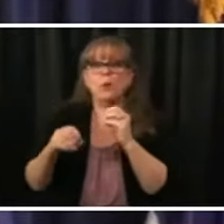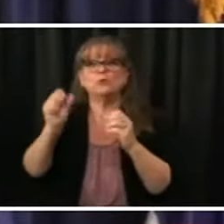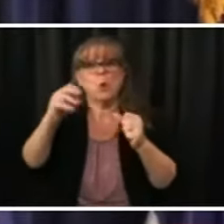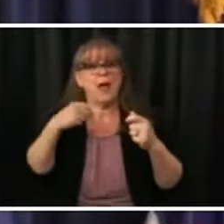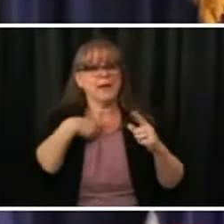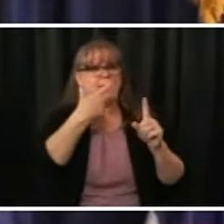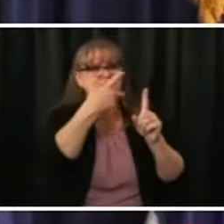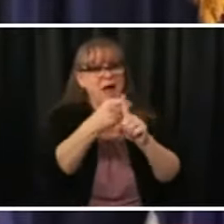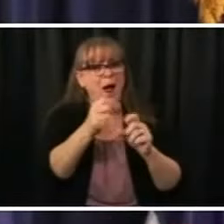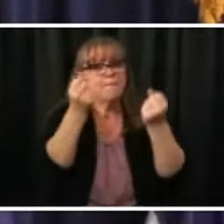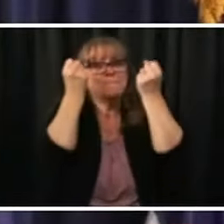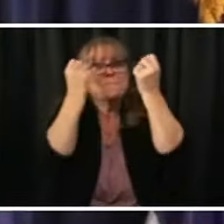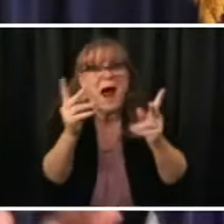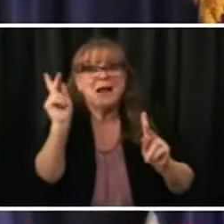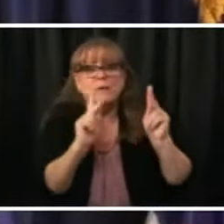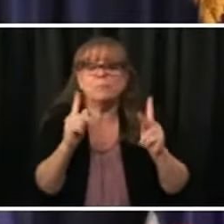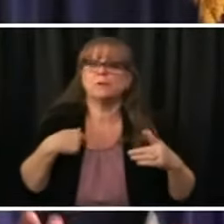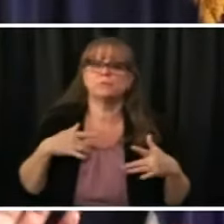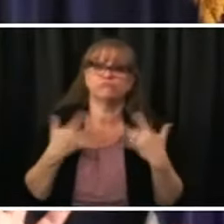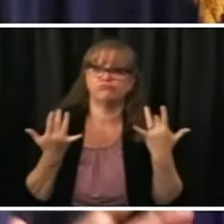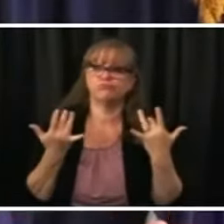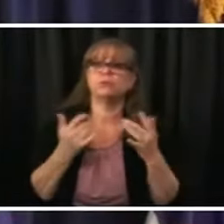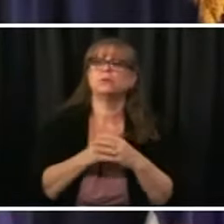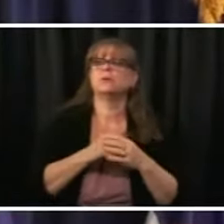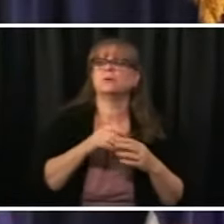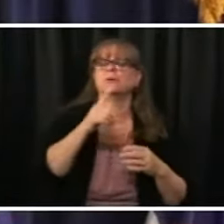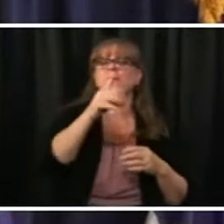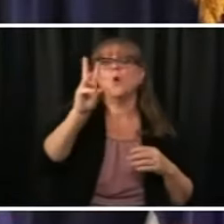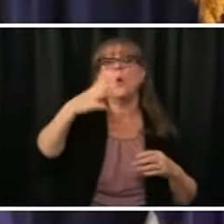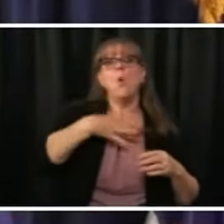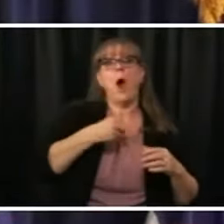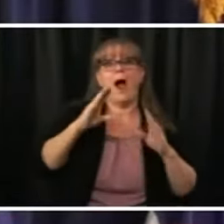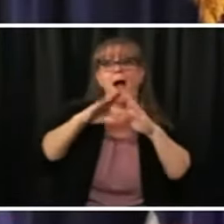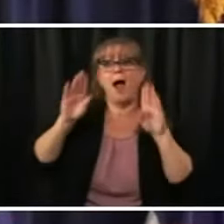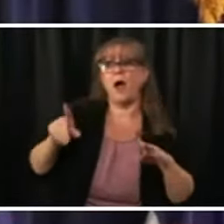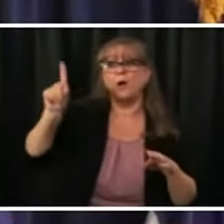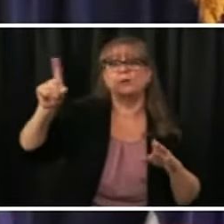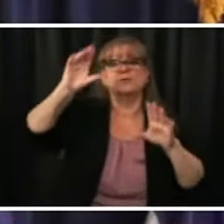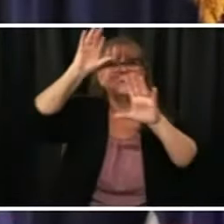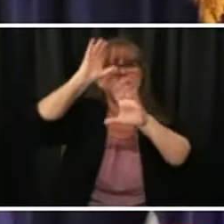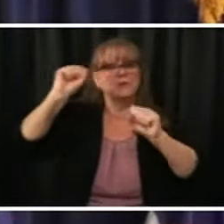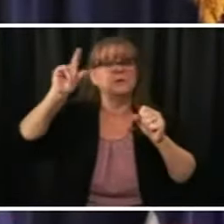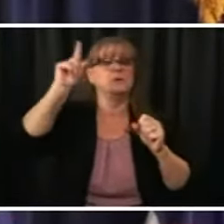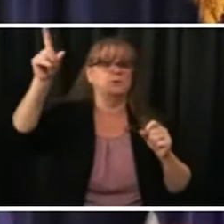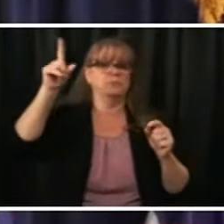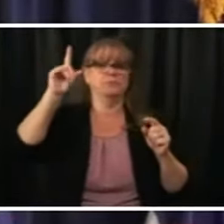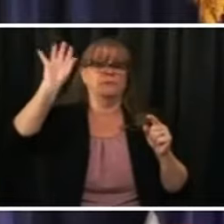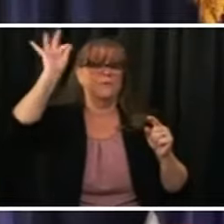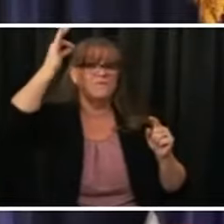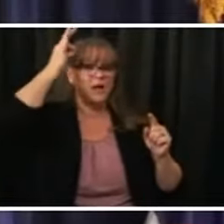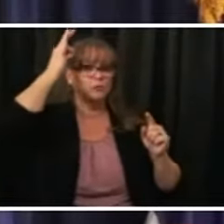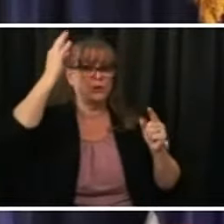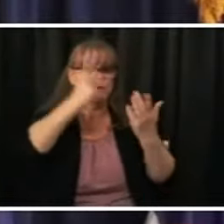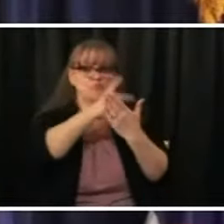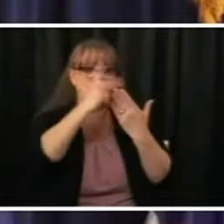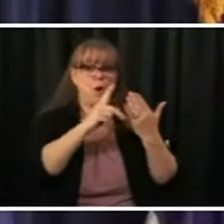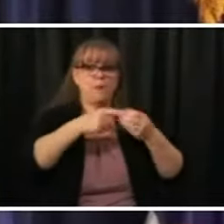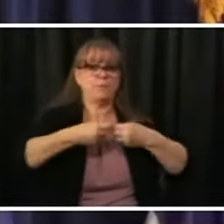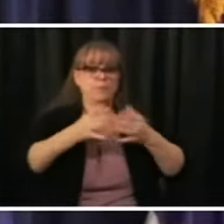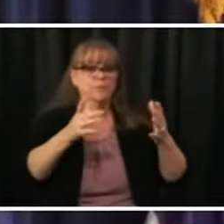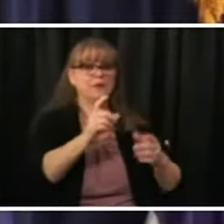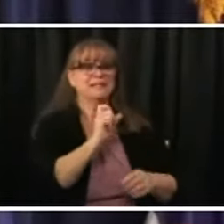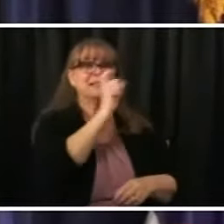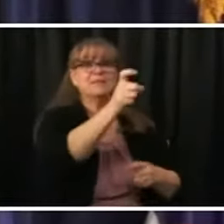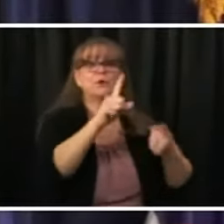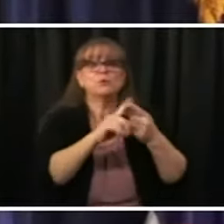program where they, remember the previous one, they said directly with 25 Colorado pharmacies. They are now going to be sending vaccines directly to a